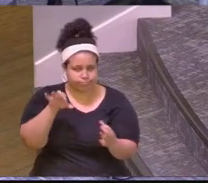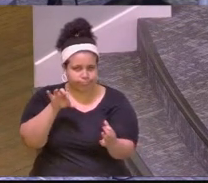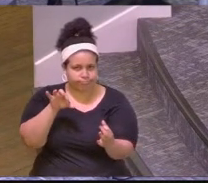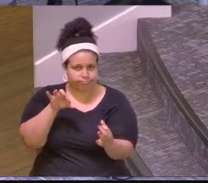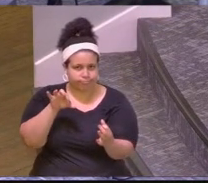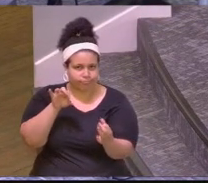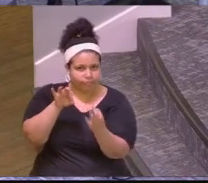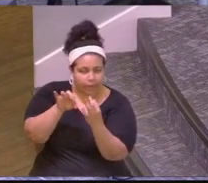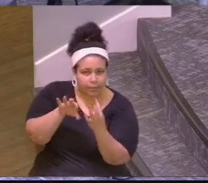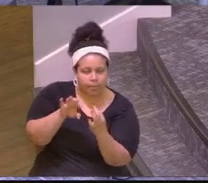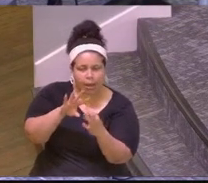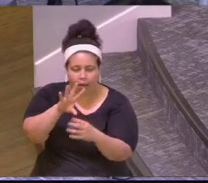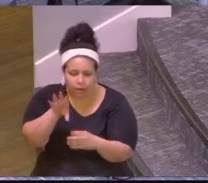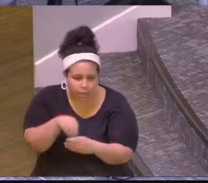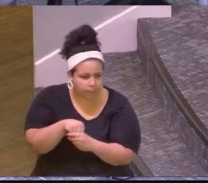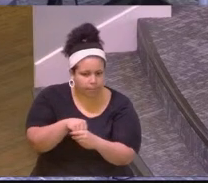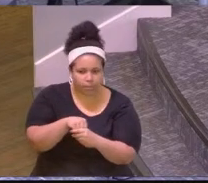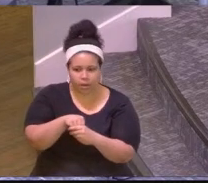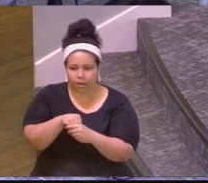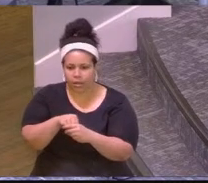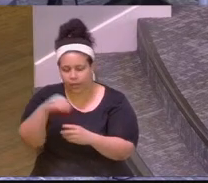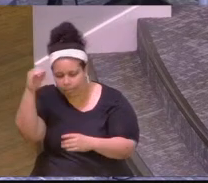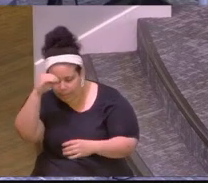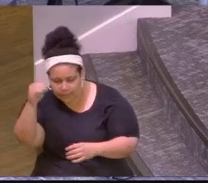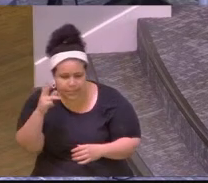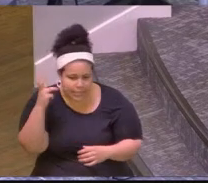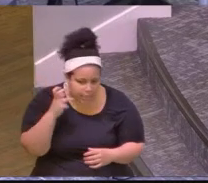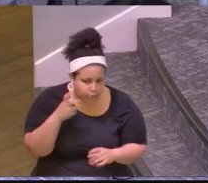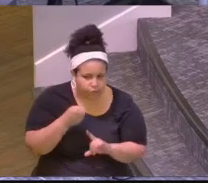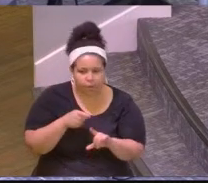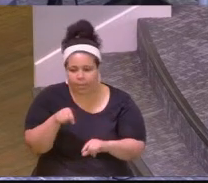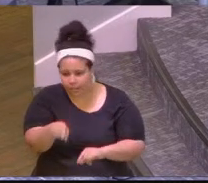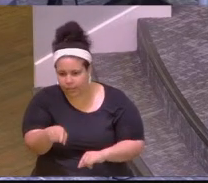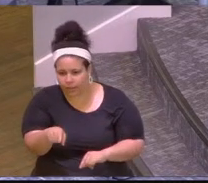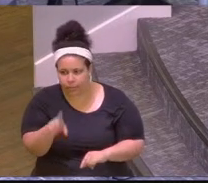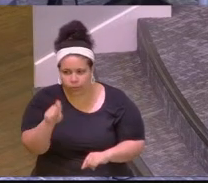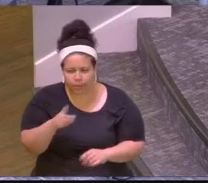So I think that's good feedback and that we need to figure out a way to